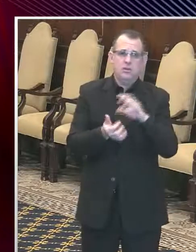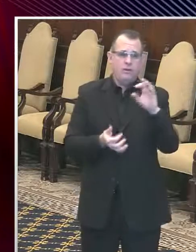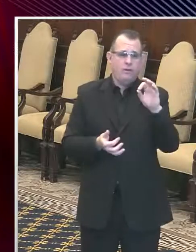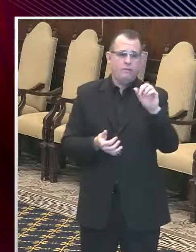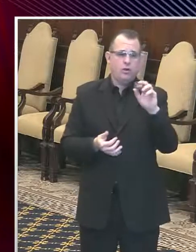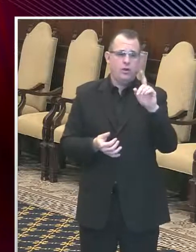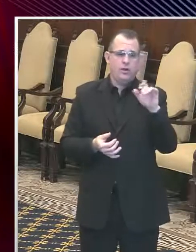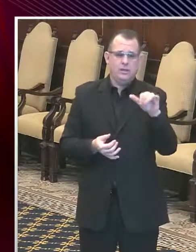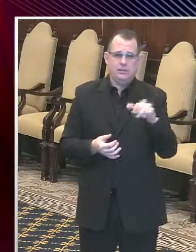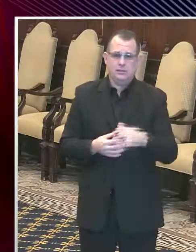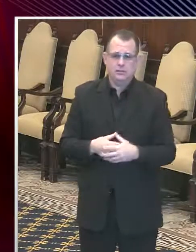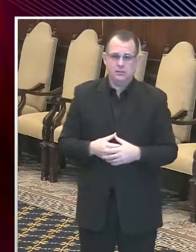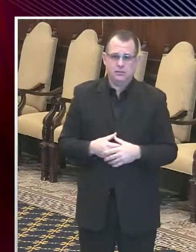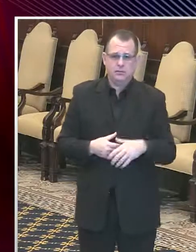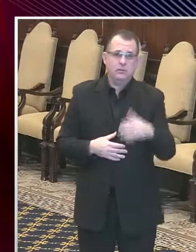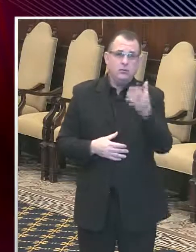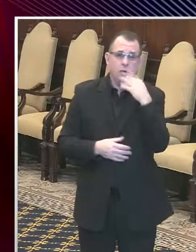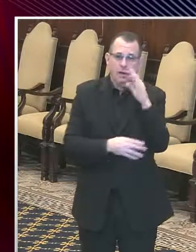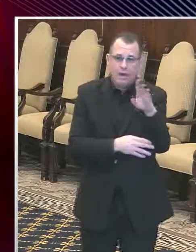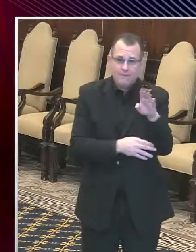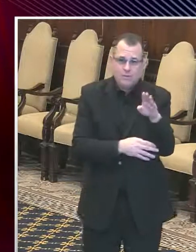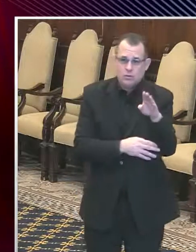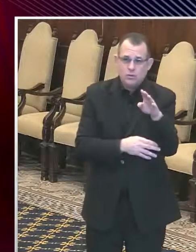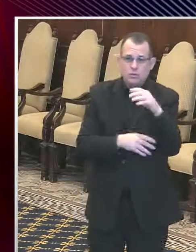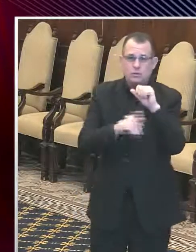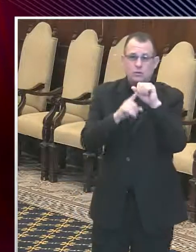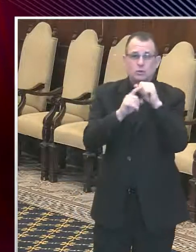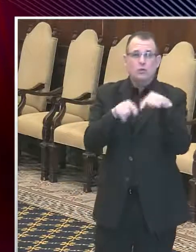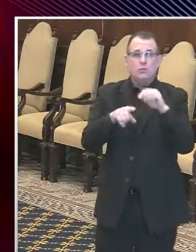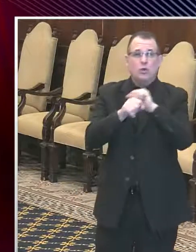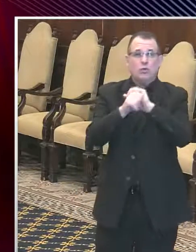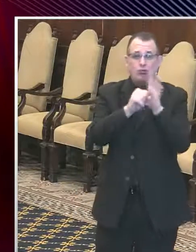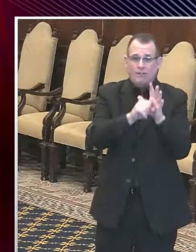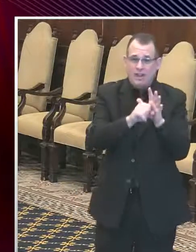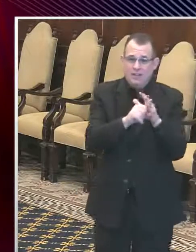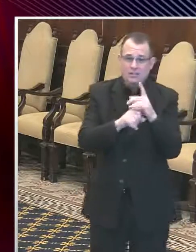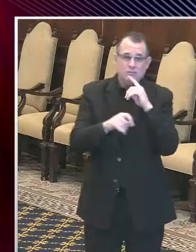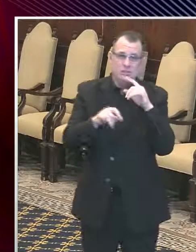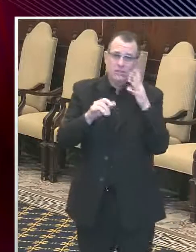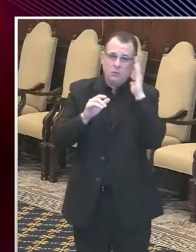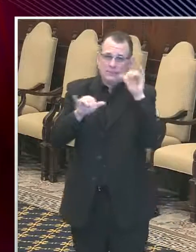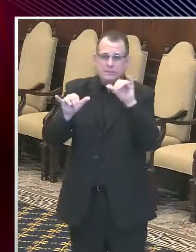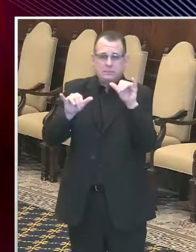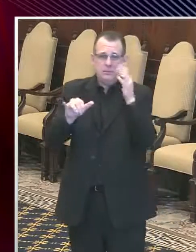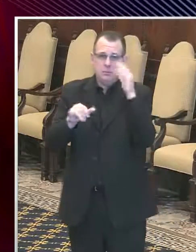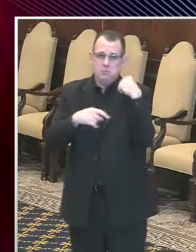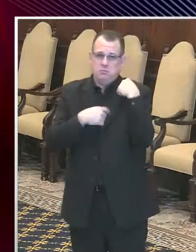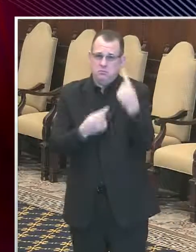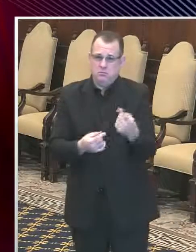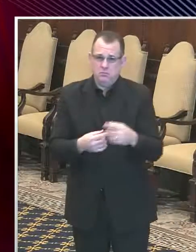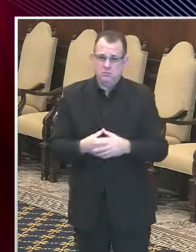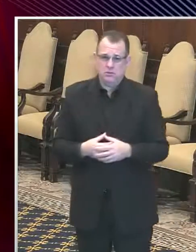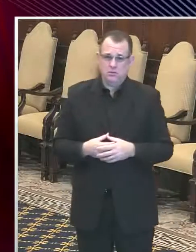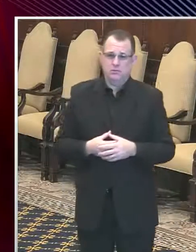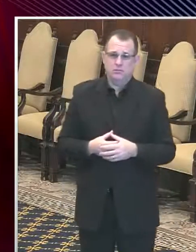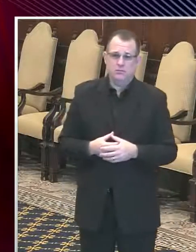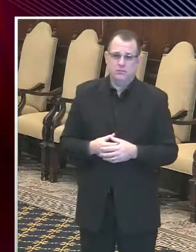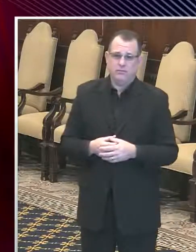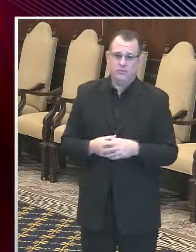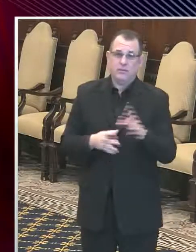Good afternoon. The situation with the coronavirus epidemic is similar to where we've been in the last few days. Since this time yesterday, we've